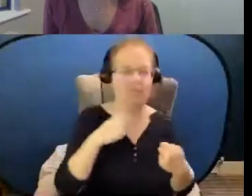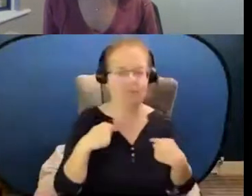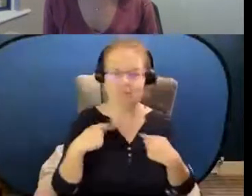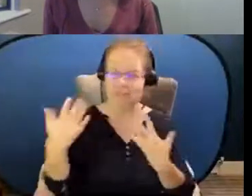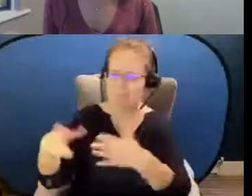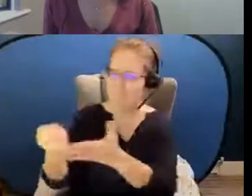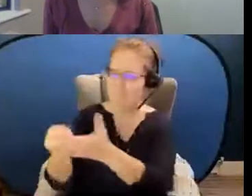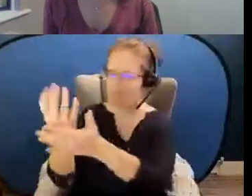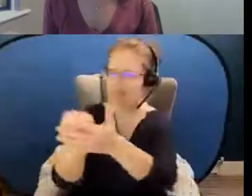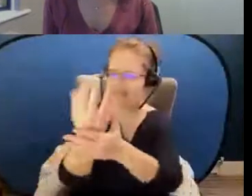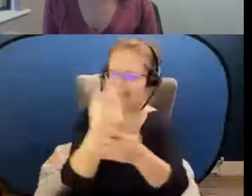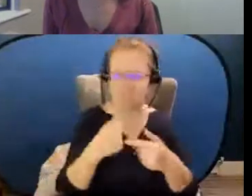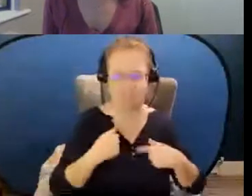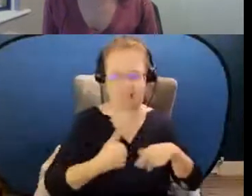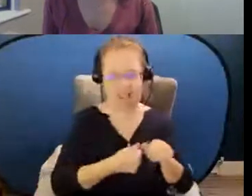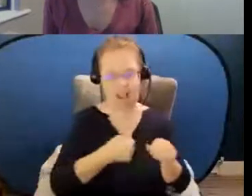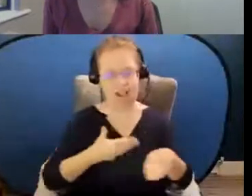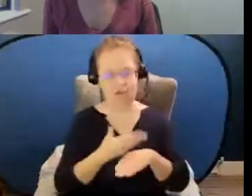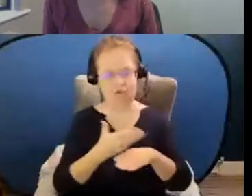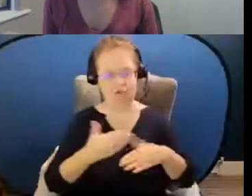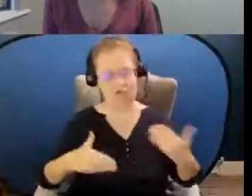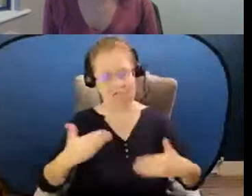about how the industry is moving.